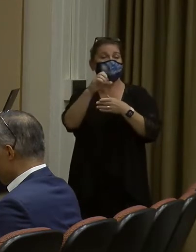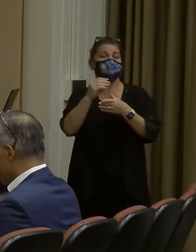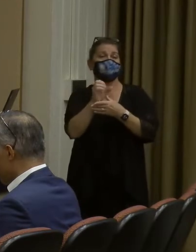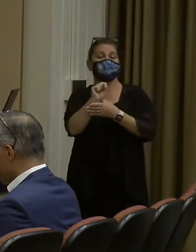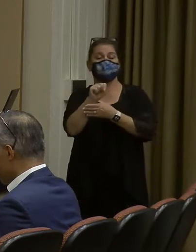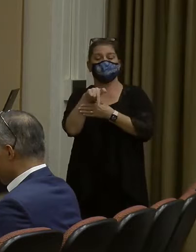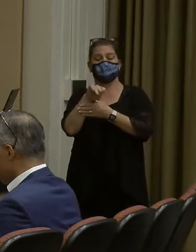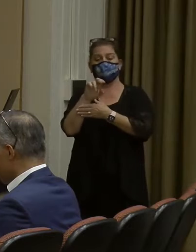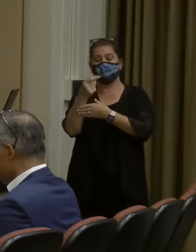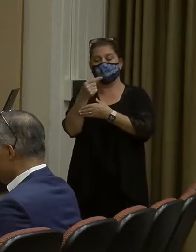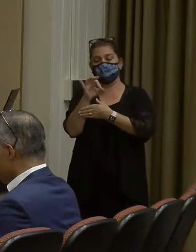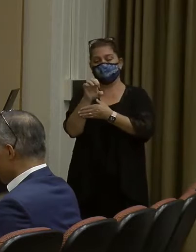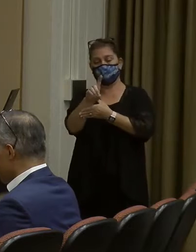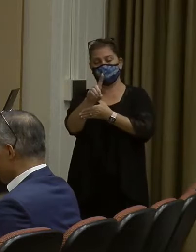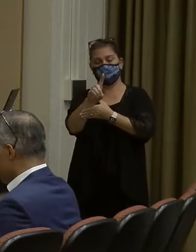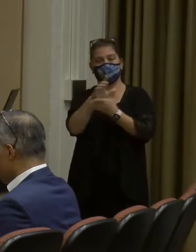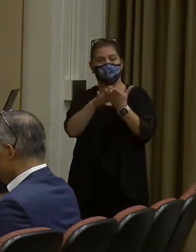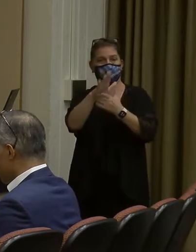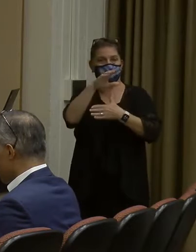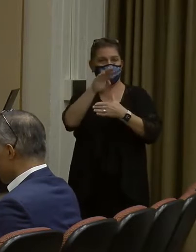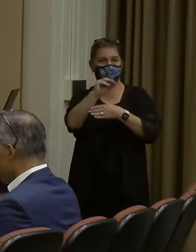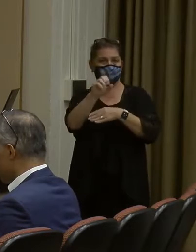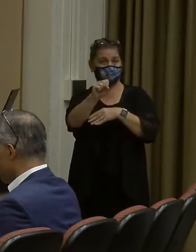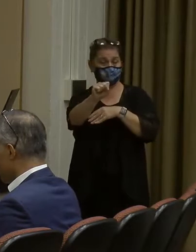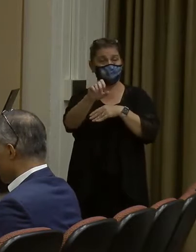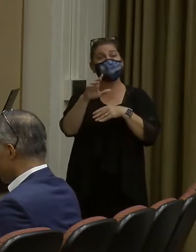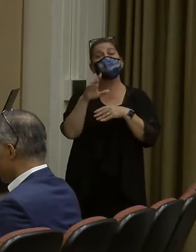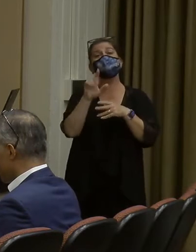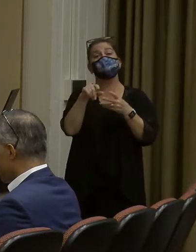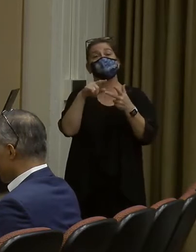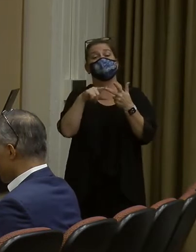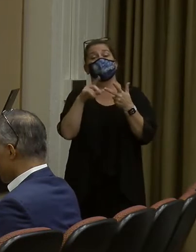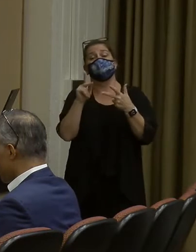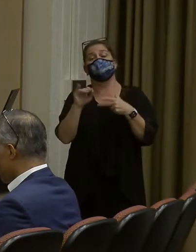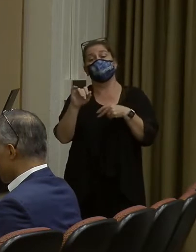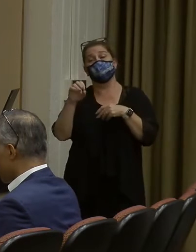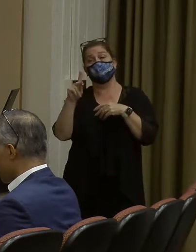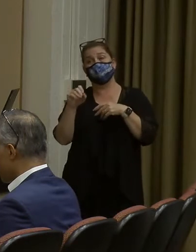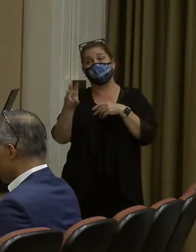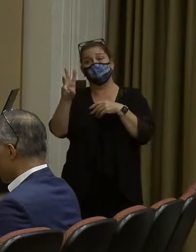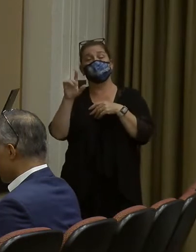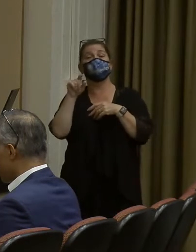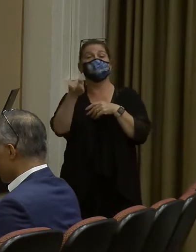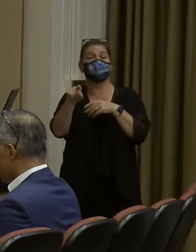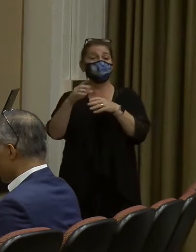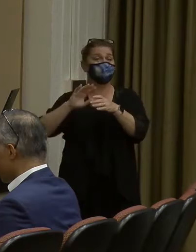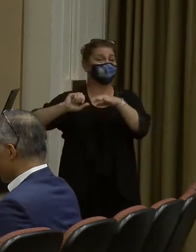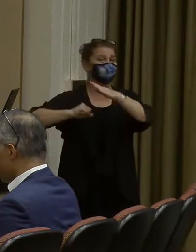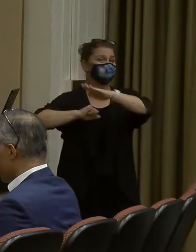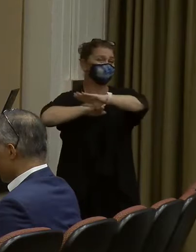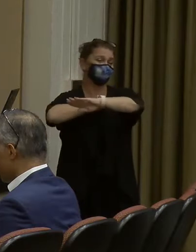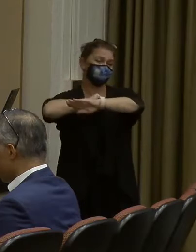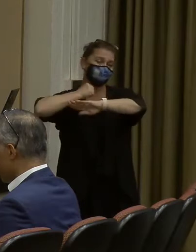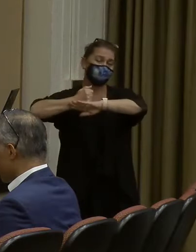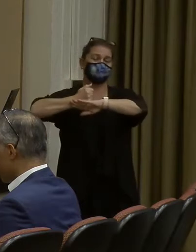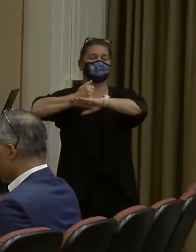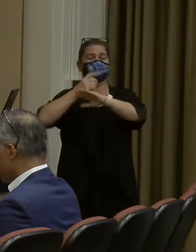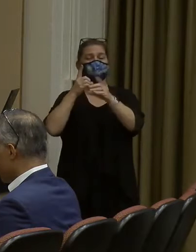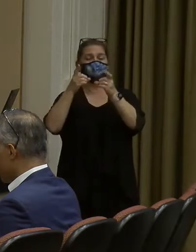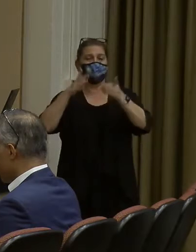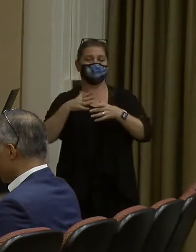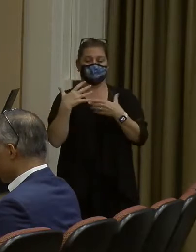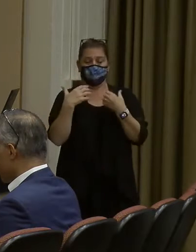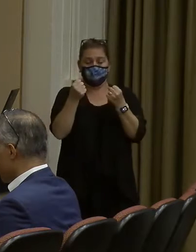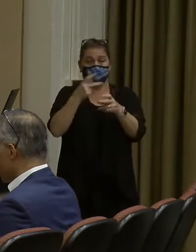College in Massachusetts. Dr. Corinne Kyriacou was the founding director of Hofstra's Master of Public Health program